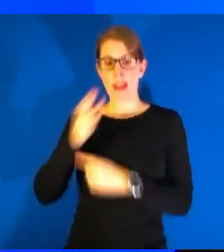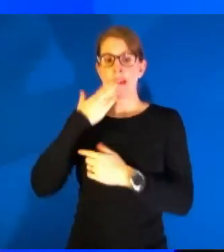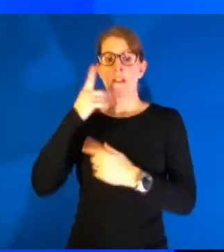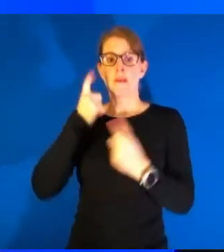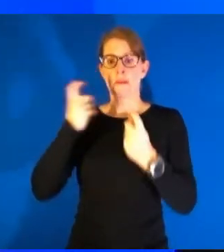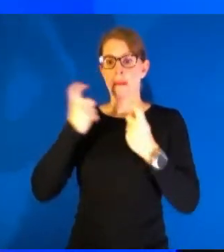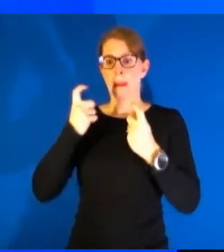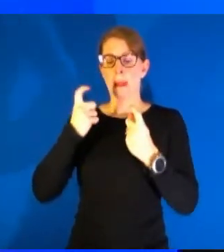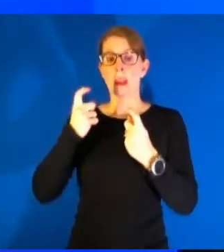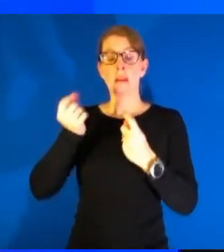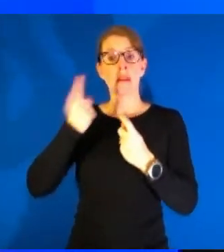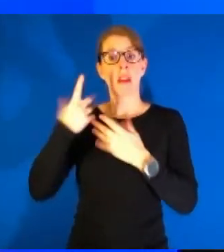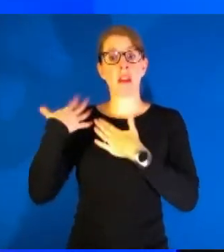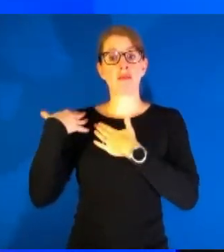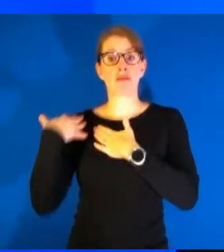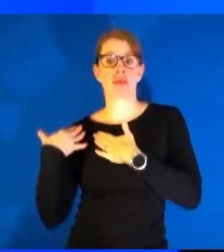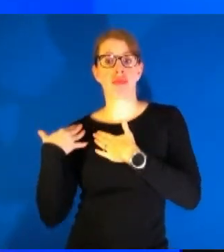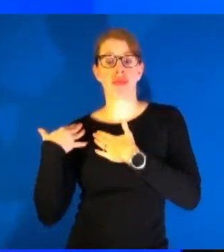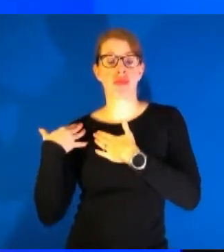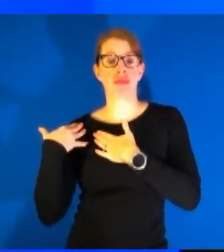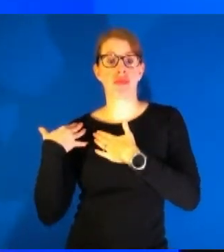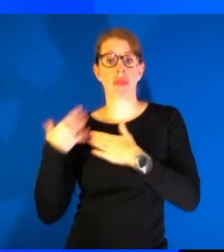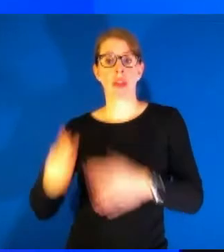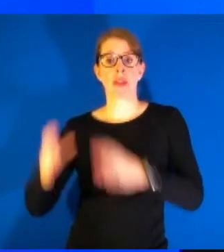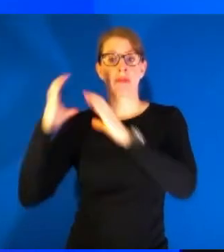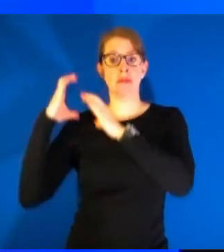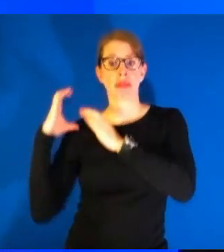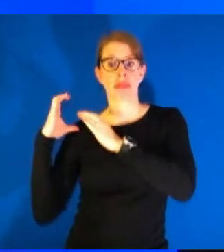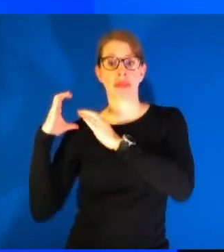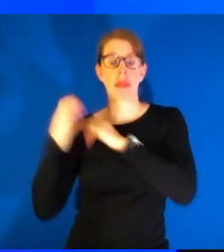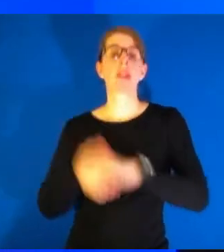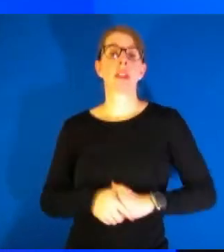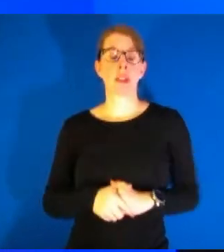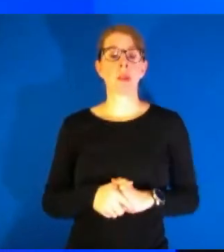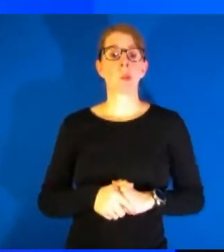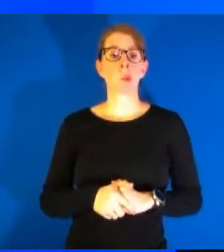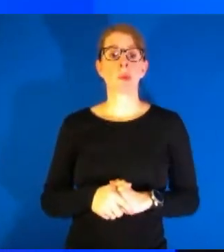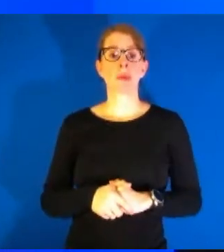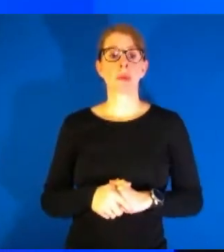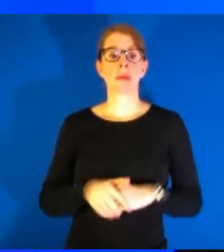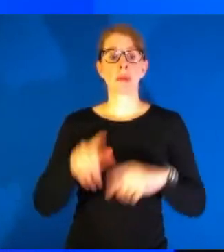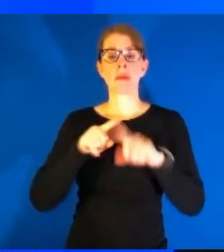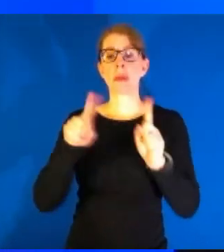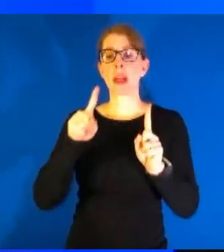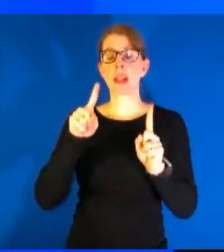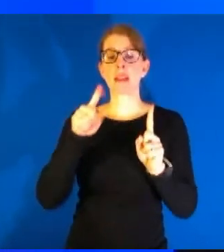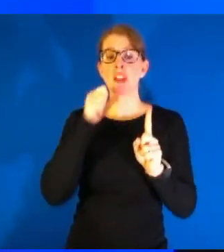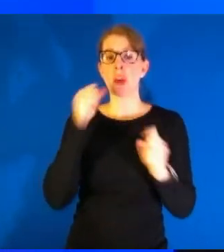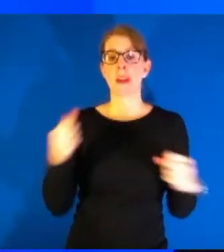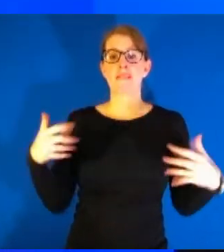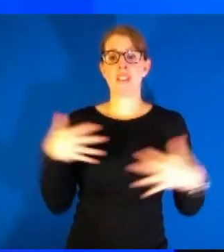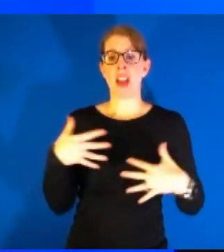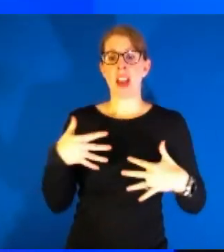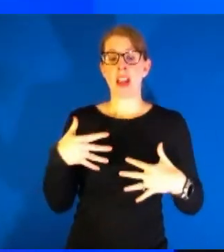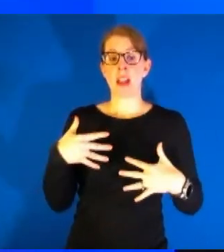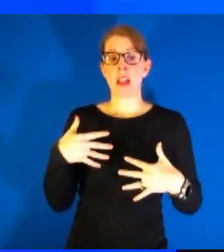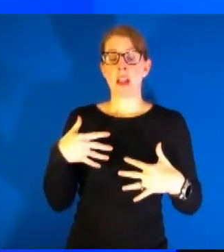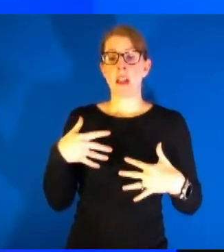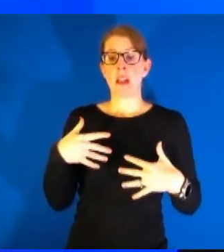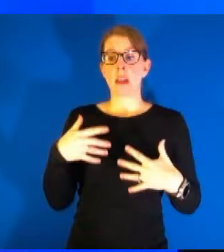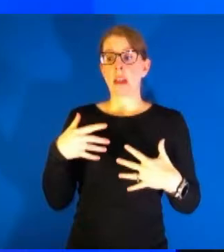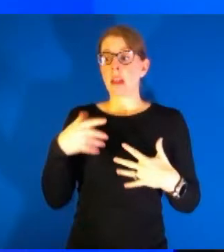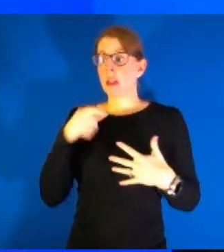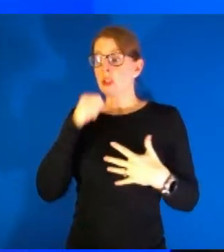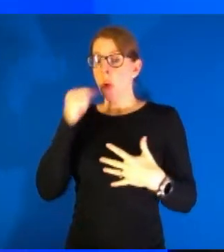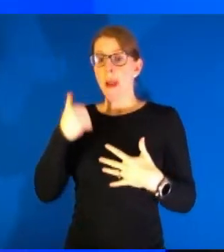burden on our teams that are taking care of people, and but don't be afraid that we're not going to have what you need. We will figure it out, and